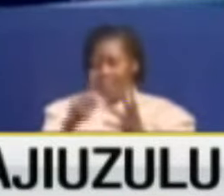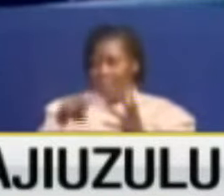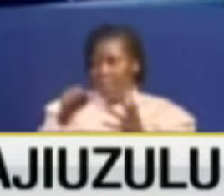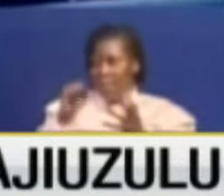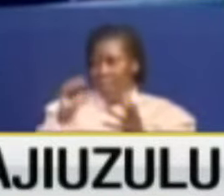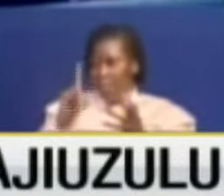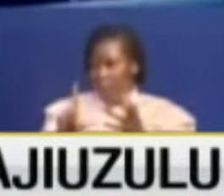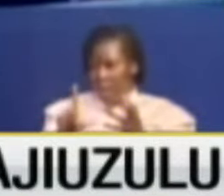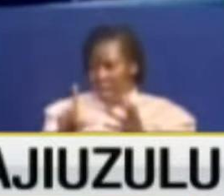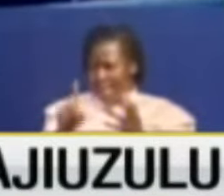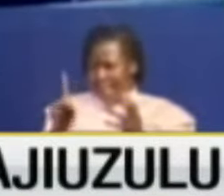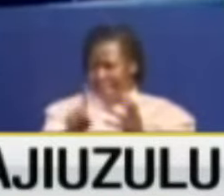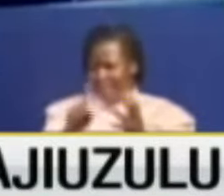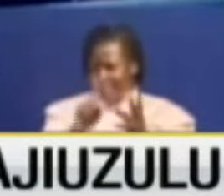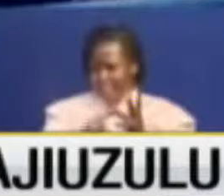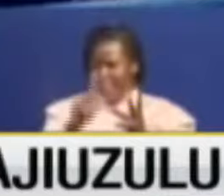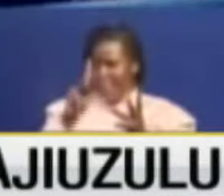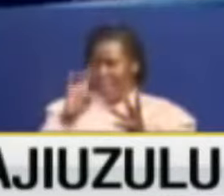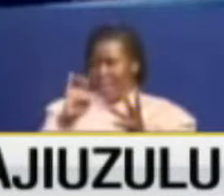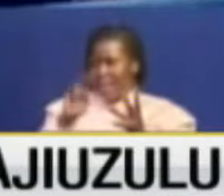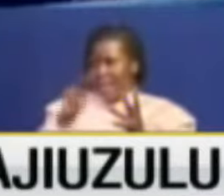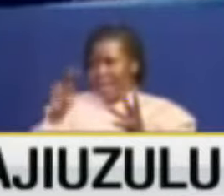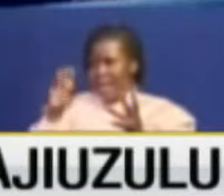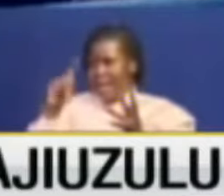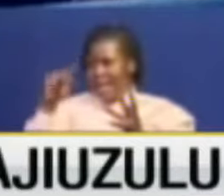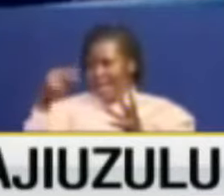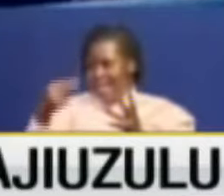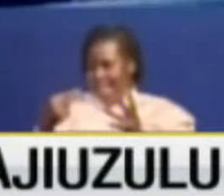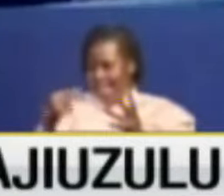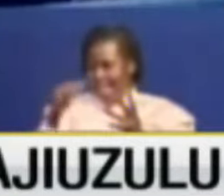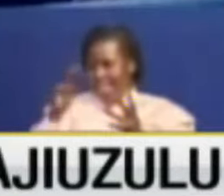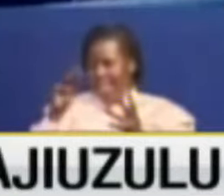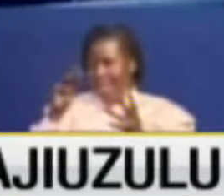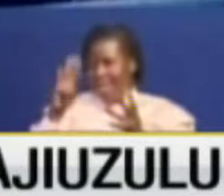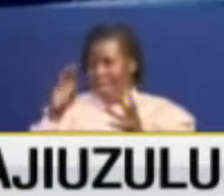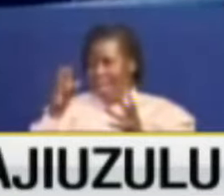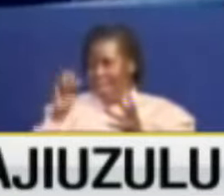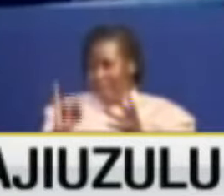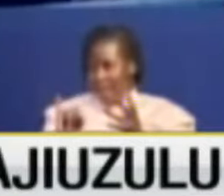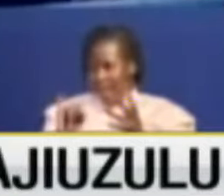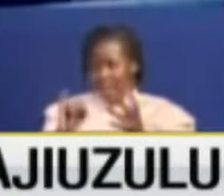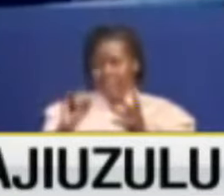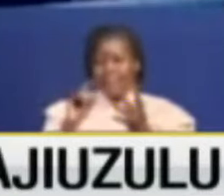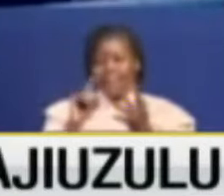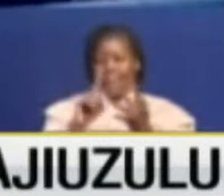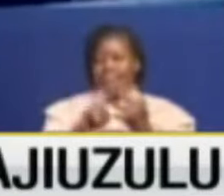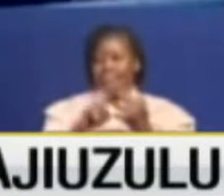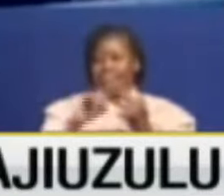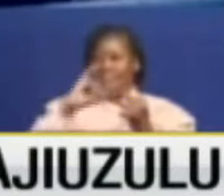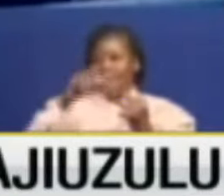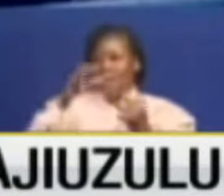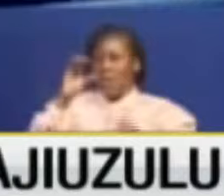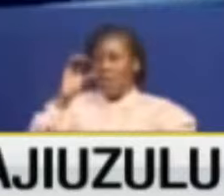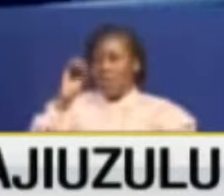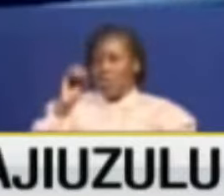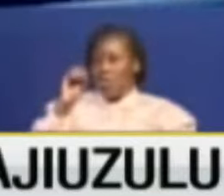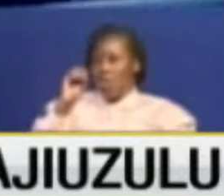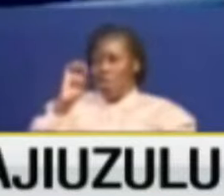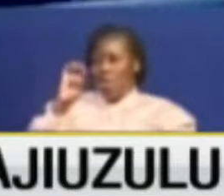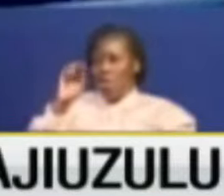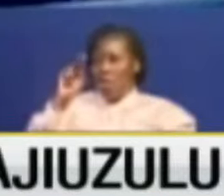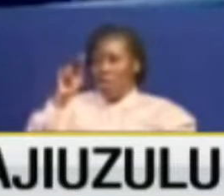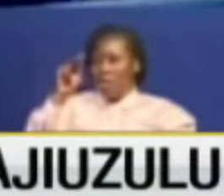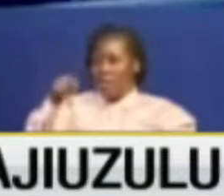Paul Mwaki, Kenneth Kimathi Mbae, that same Kenneth Kimathi Mbae, Joseph Kithure